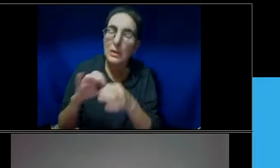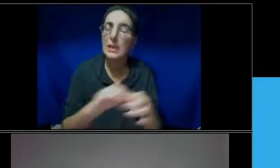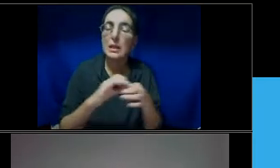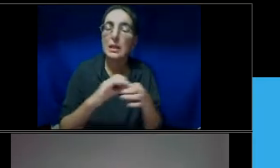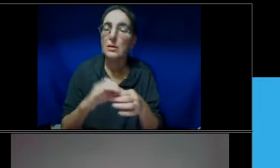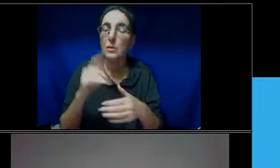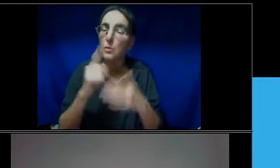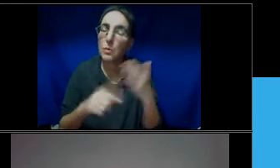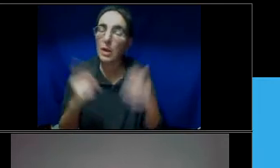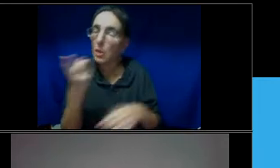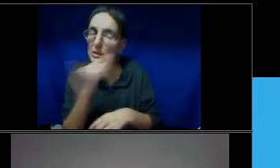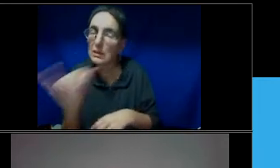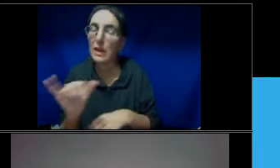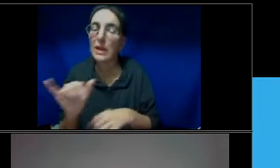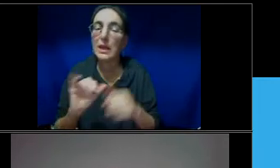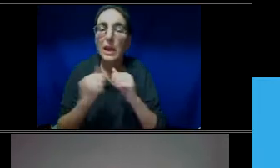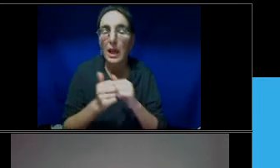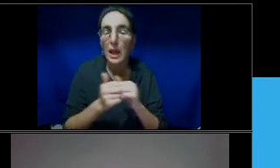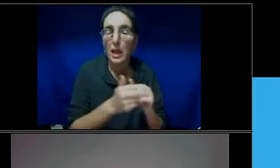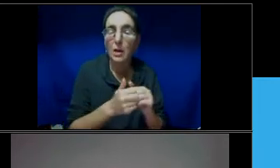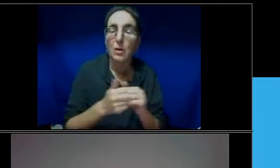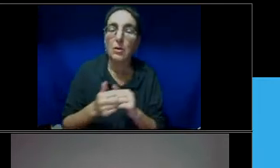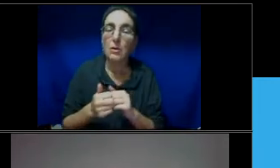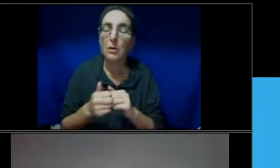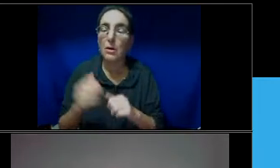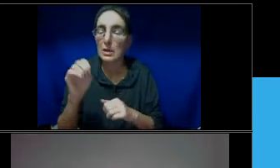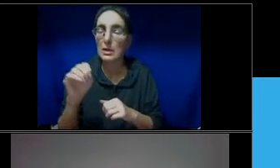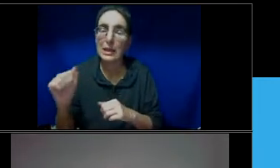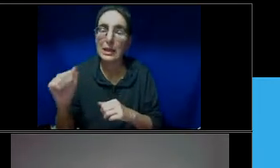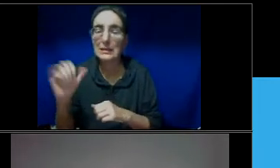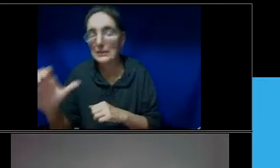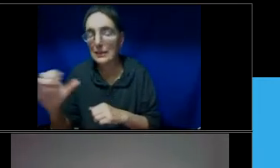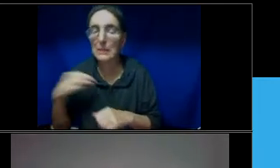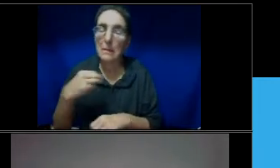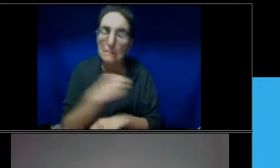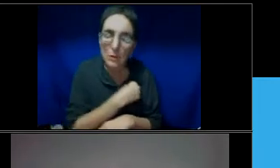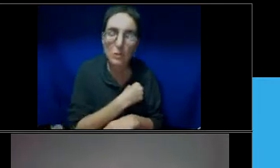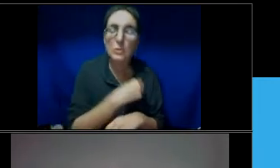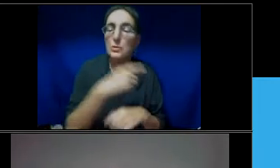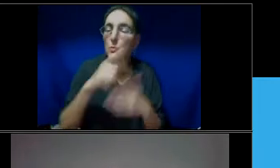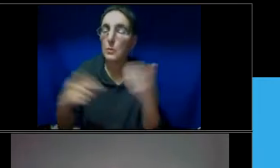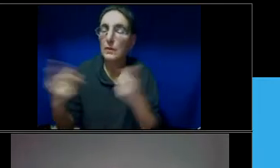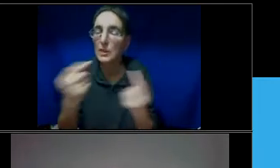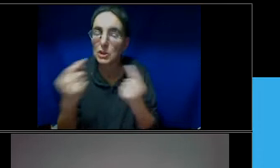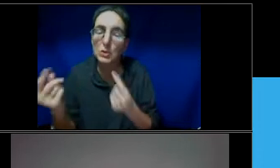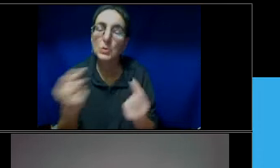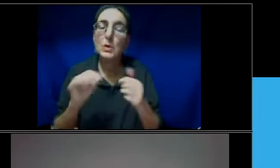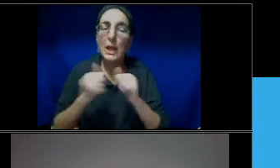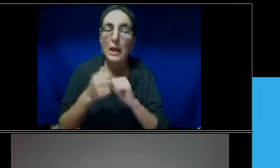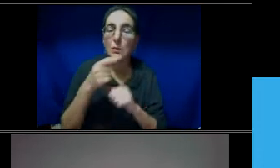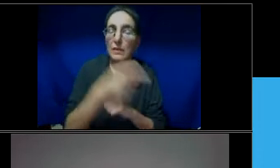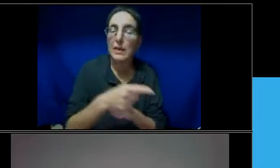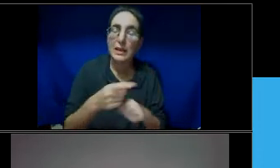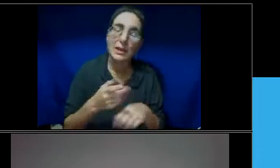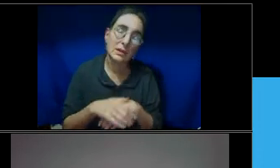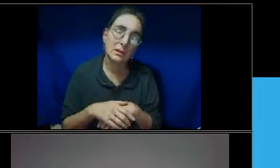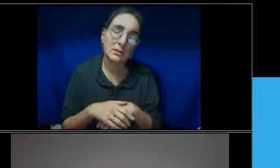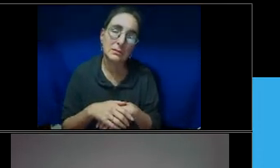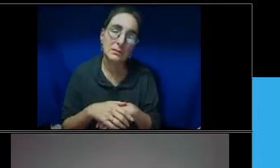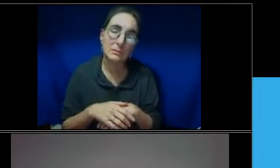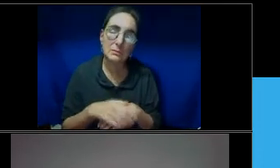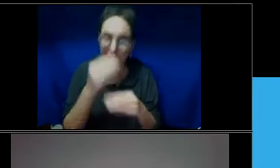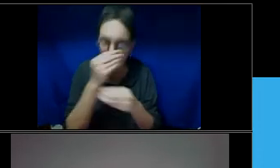like, how our EAC members would come into play, what they would be doing, how they would inform all of